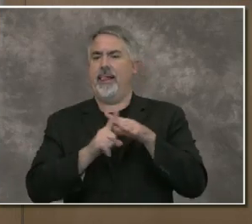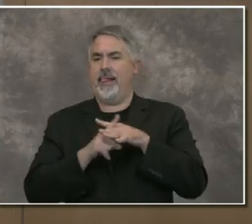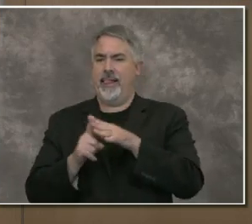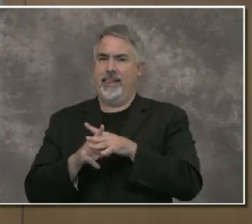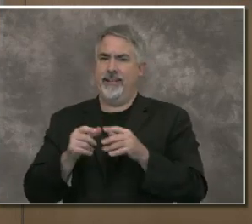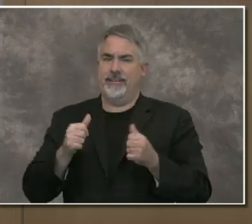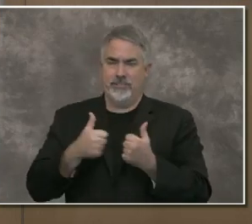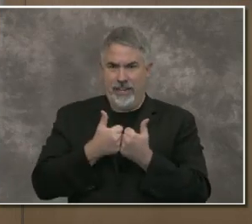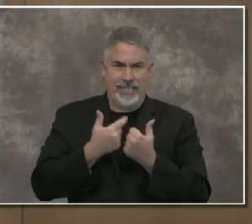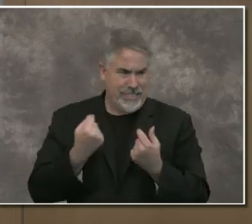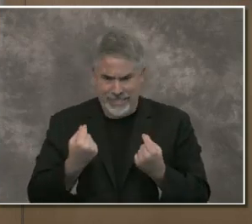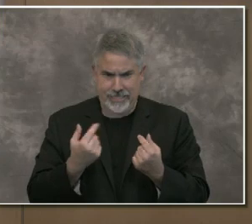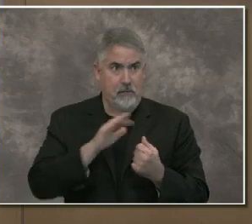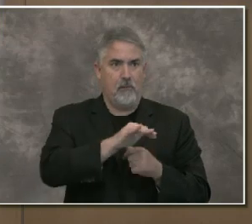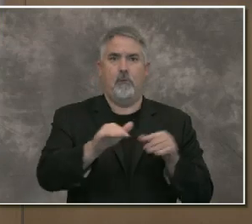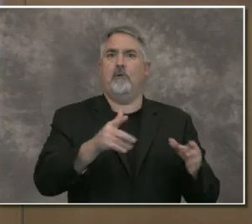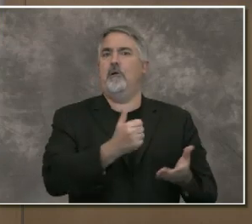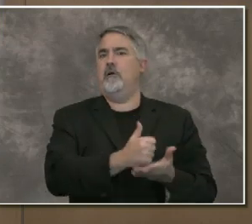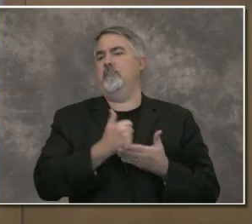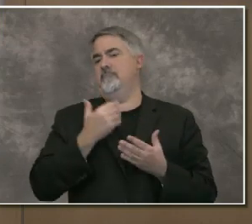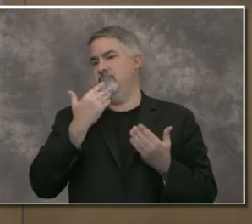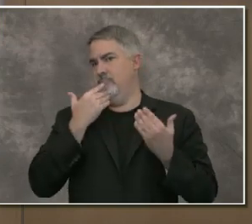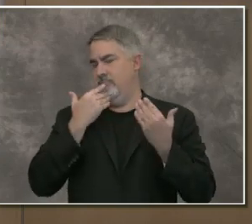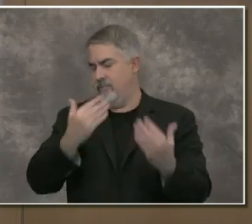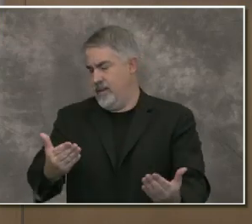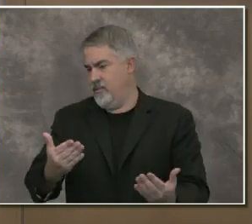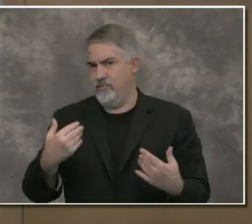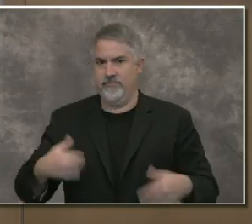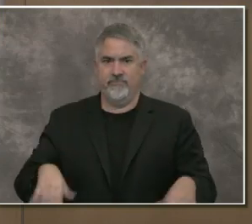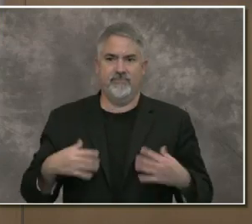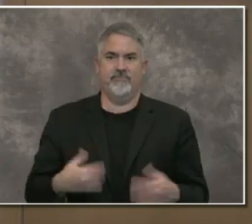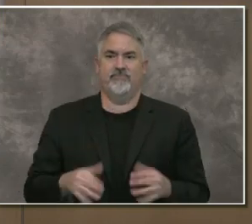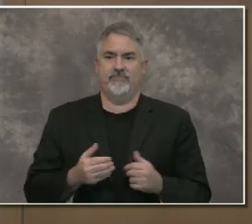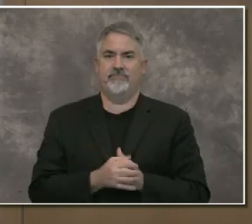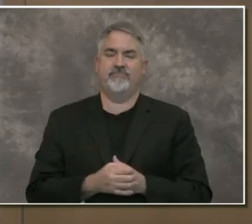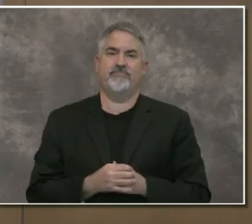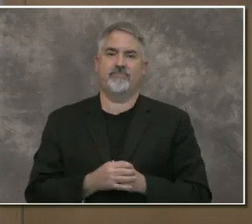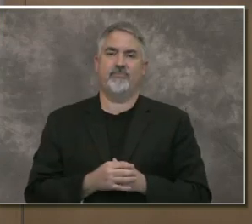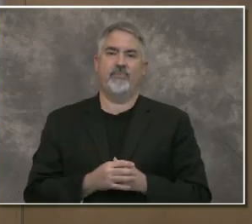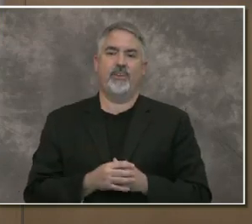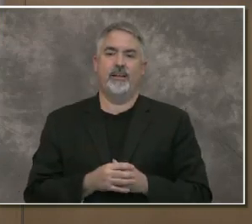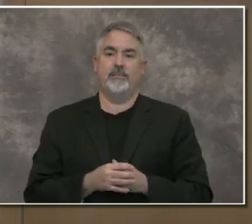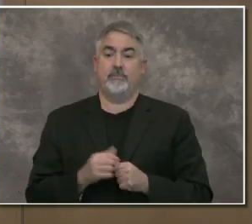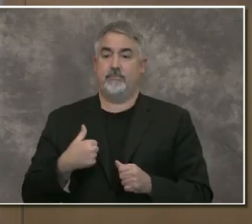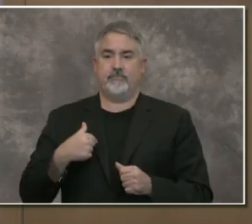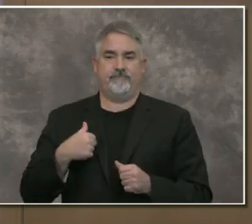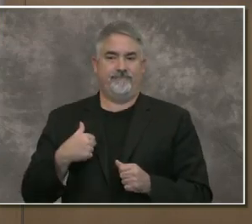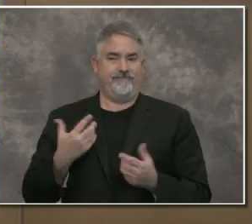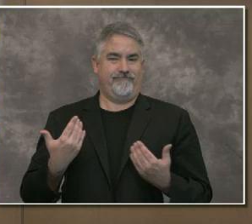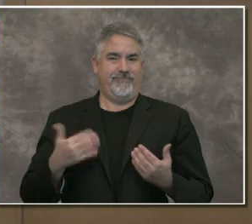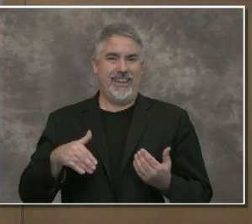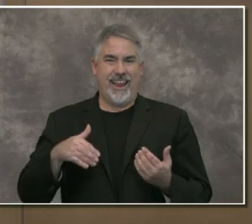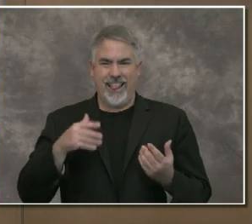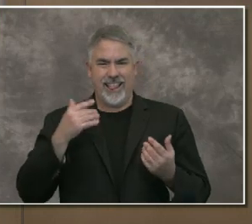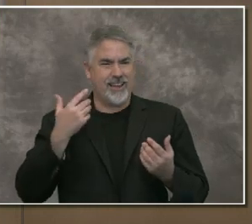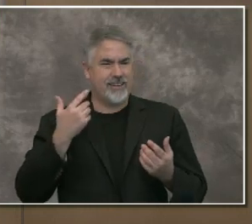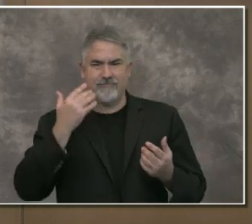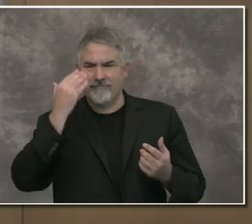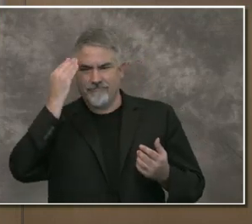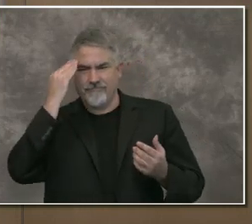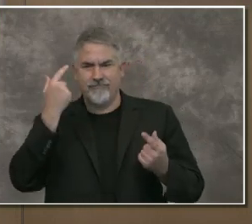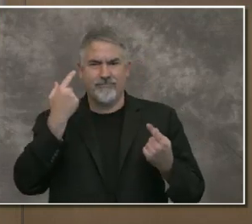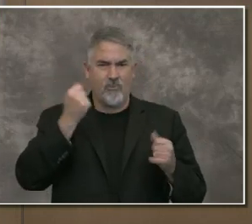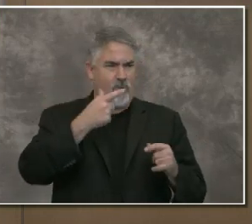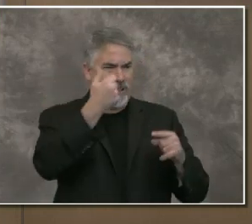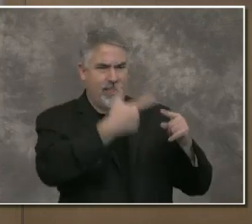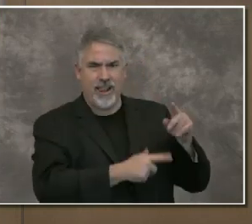normally do. We thank and commend every one of those, even though maybe we haven't had a chance to acknowledge them here on these media briefings.